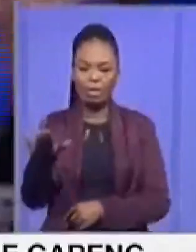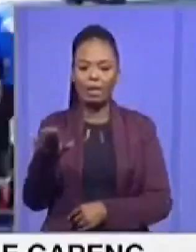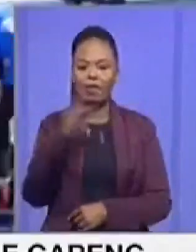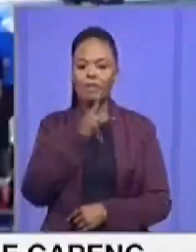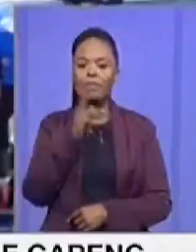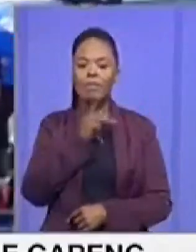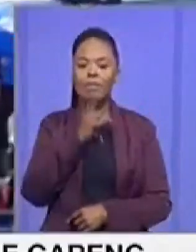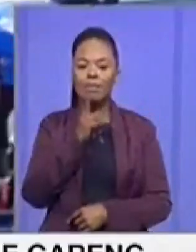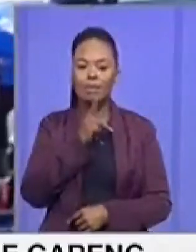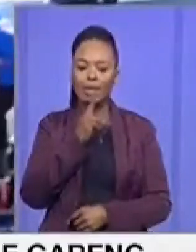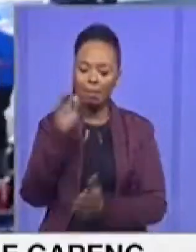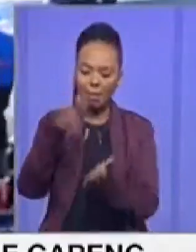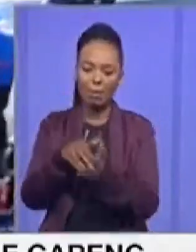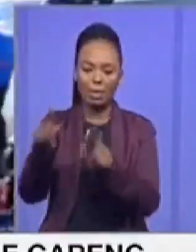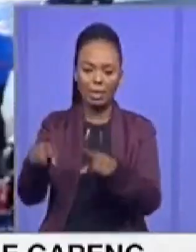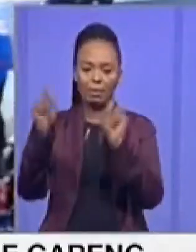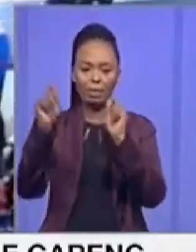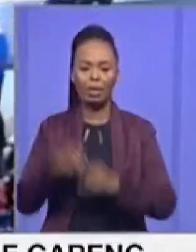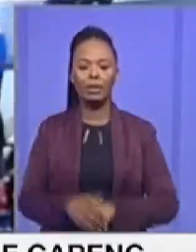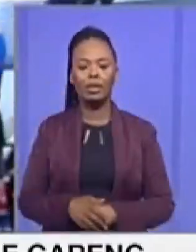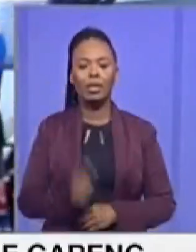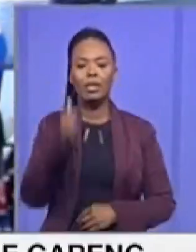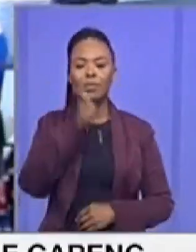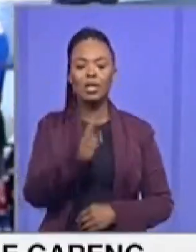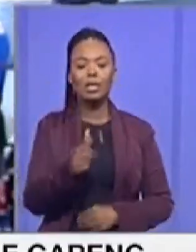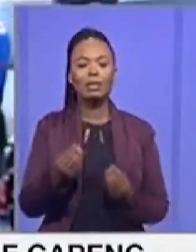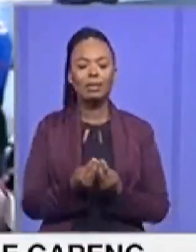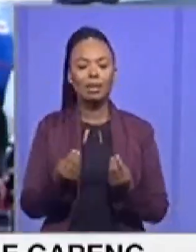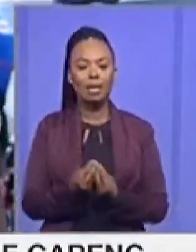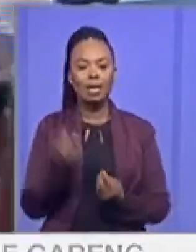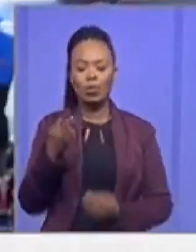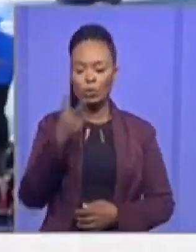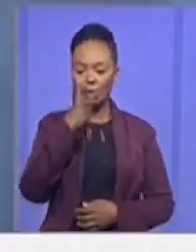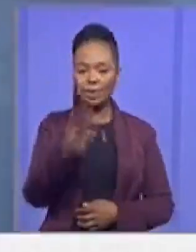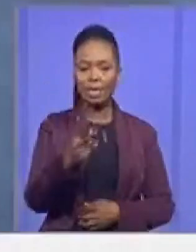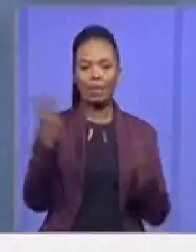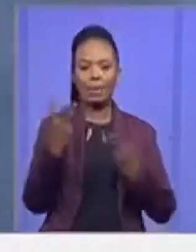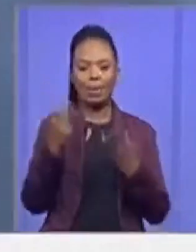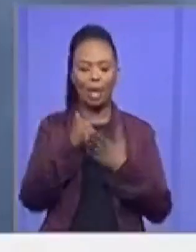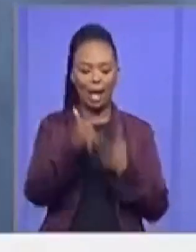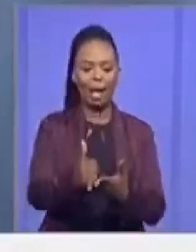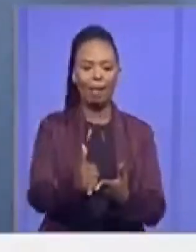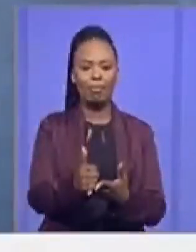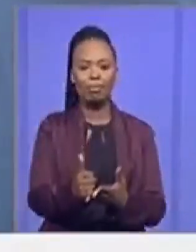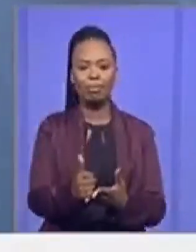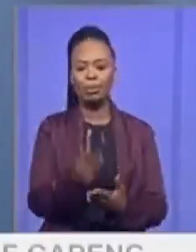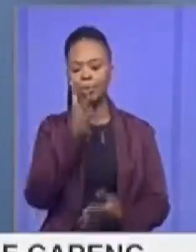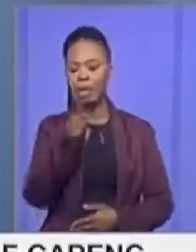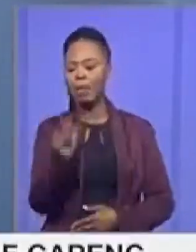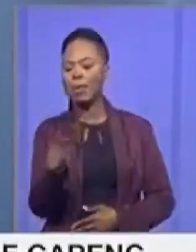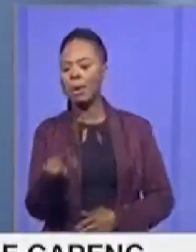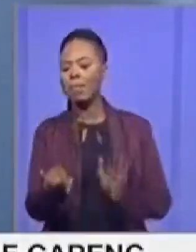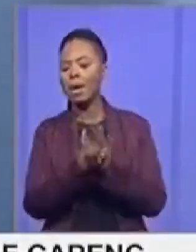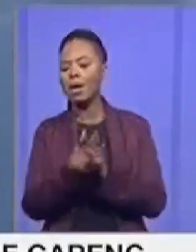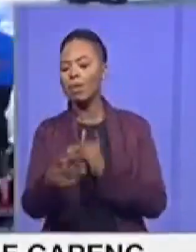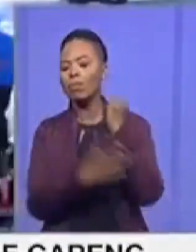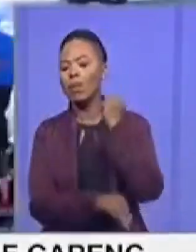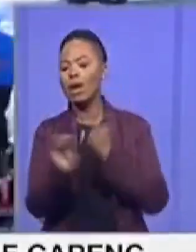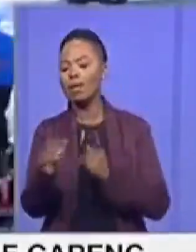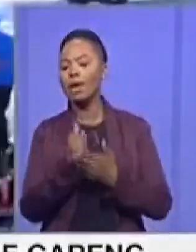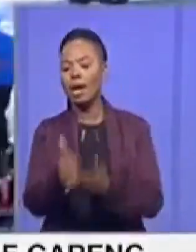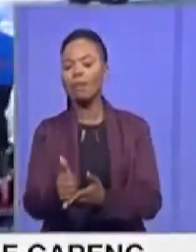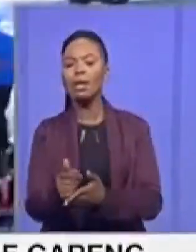labohano. Ntho e monate haholo ke hore ha o bona batho o kgona ho ba thusa, wa bona hore ka nnete le wena o